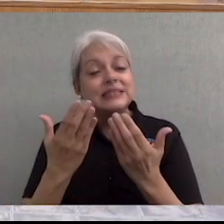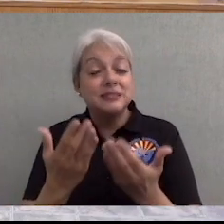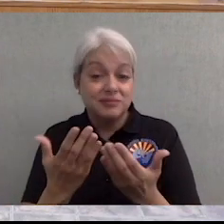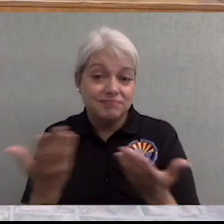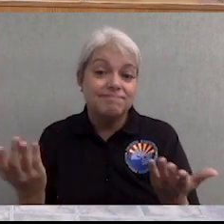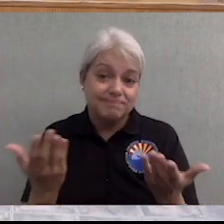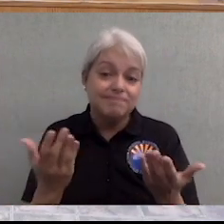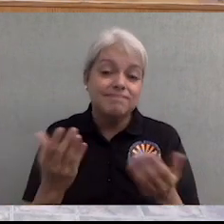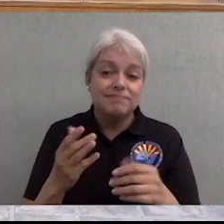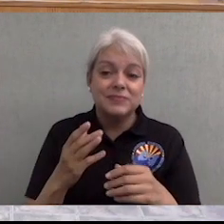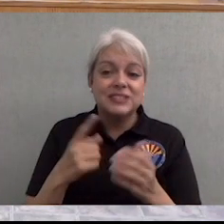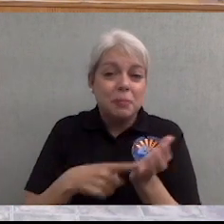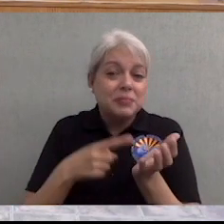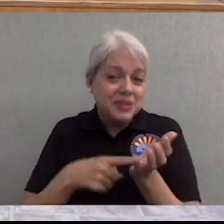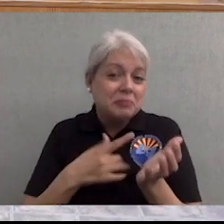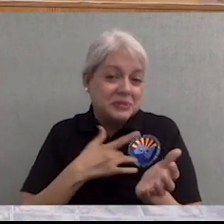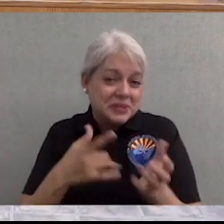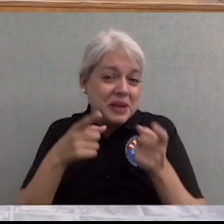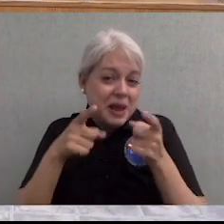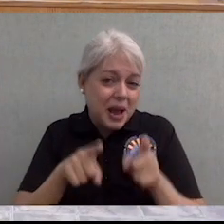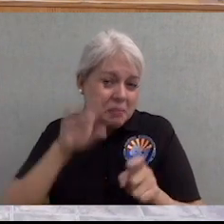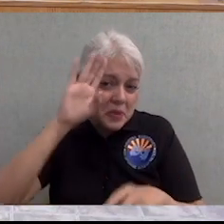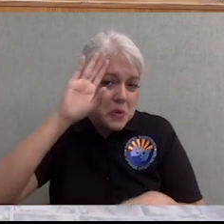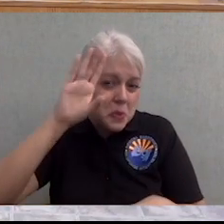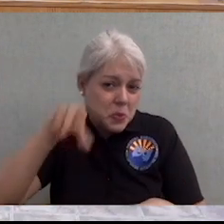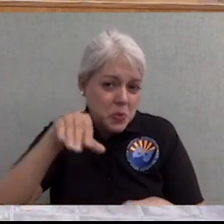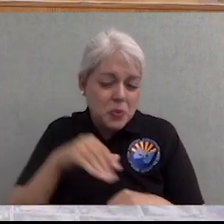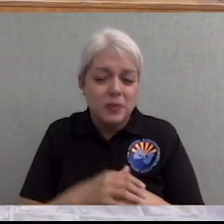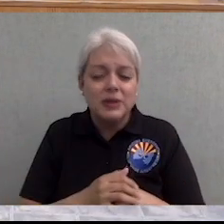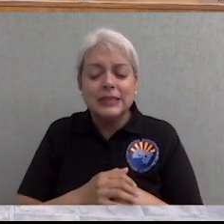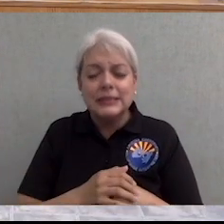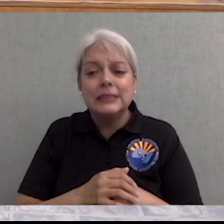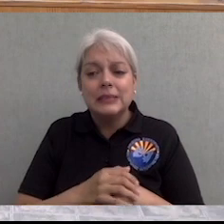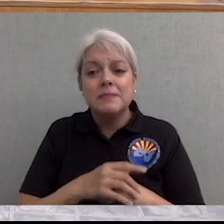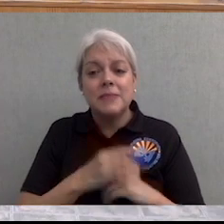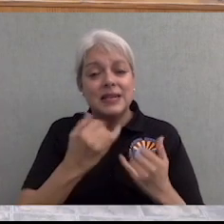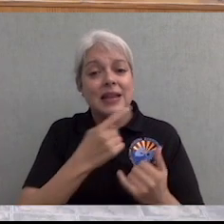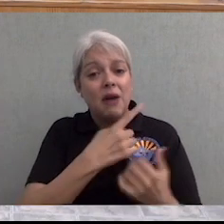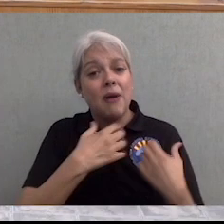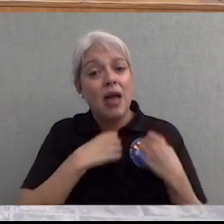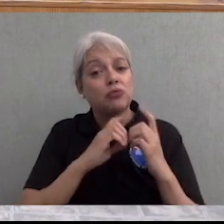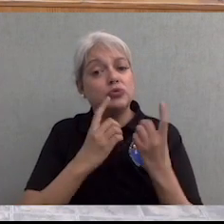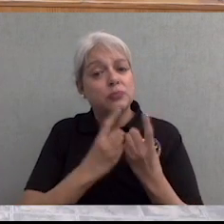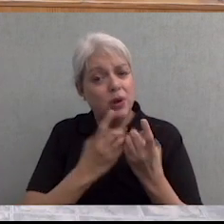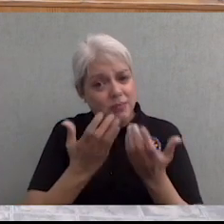holiday, they're asking them to bring their own,